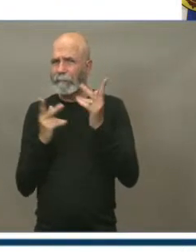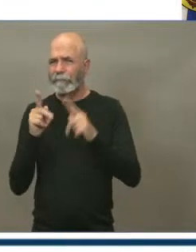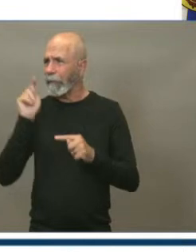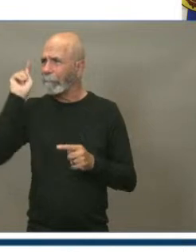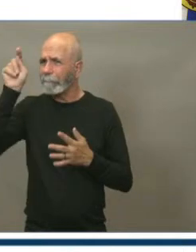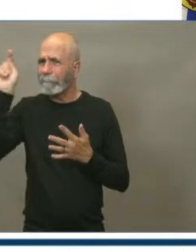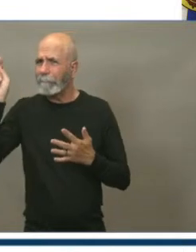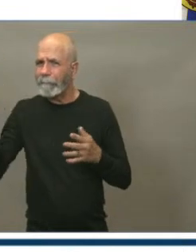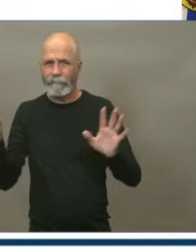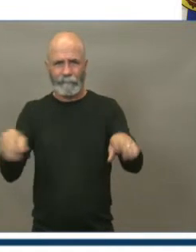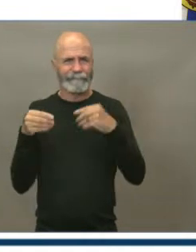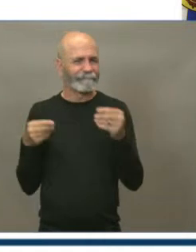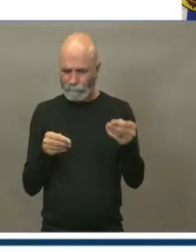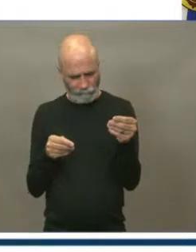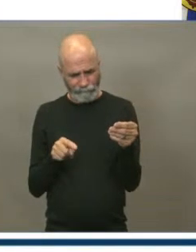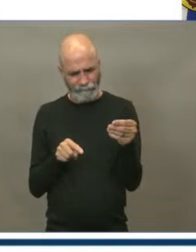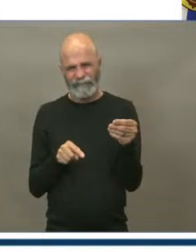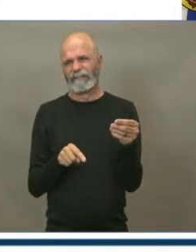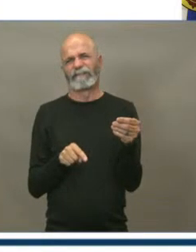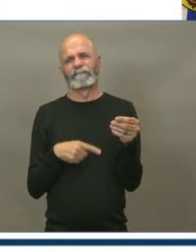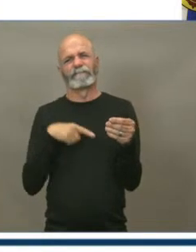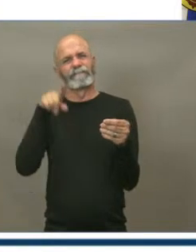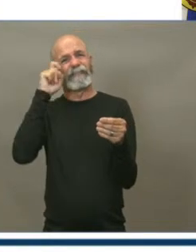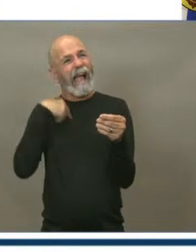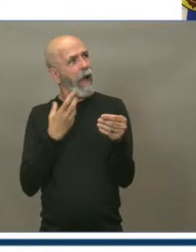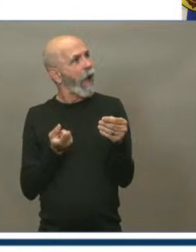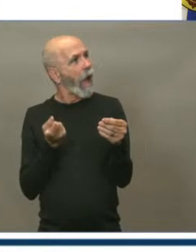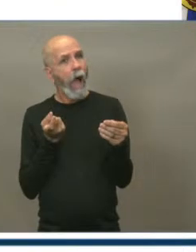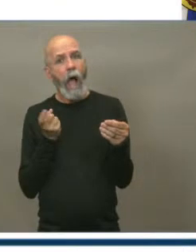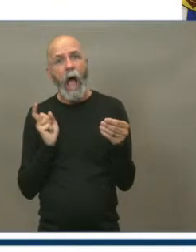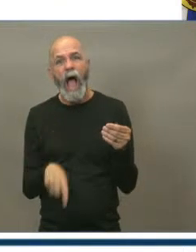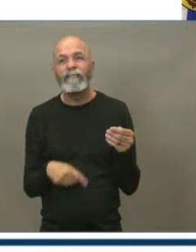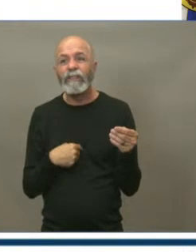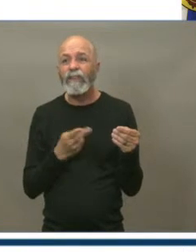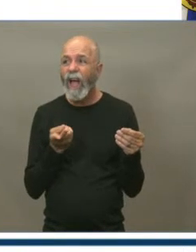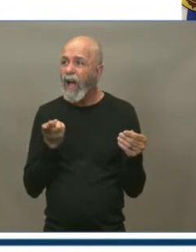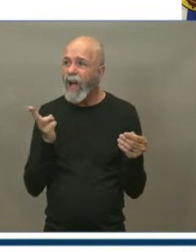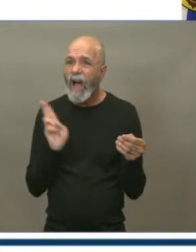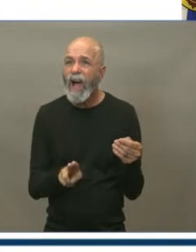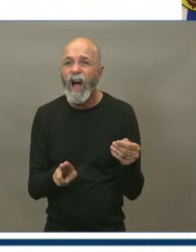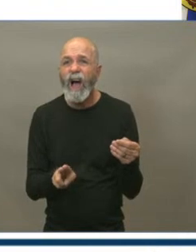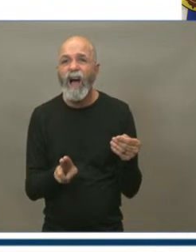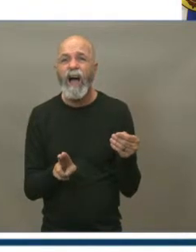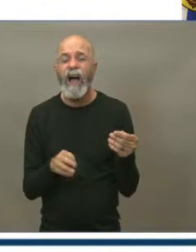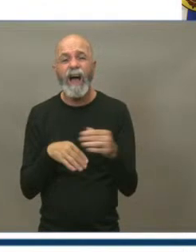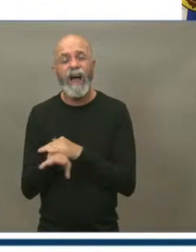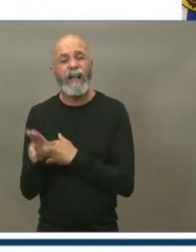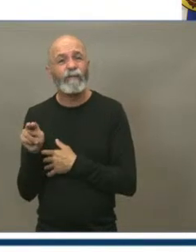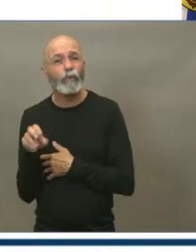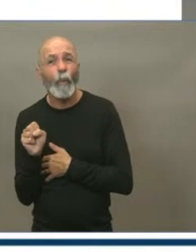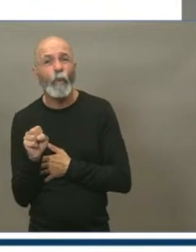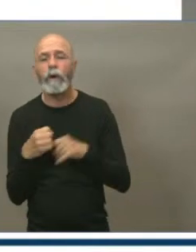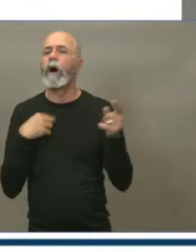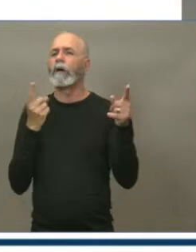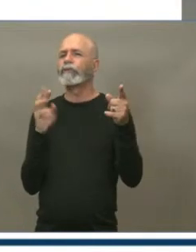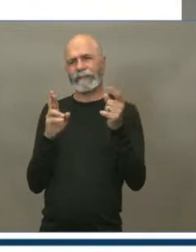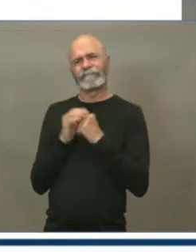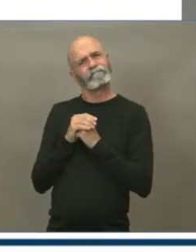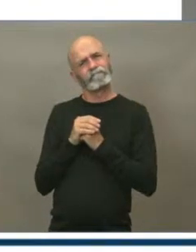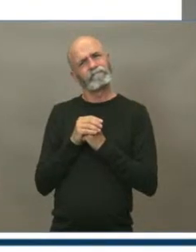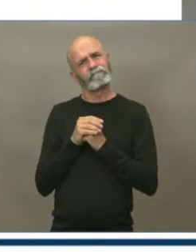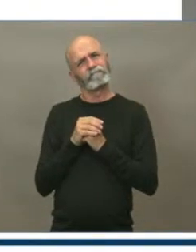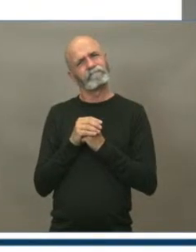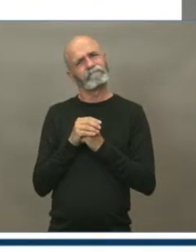they are part of this process and they will have to apply to enter the province. My understanding is, because we've got a group of workers